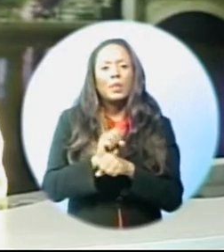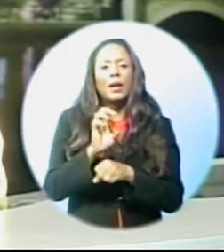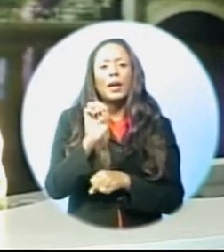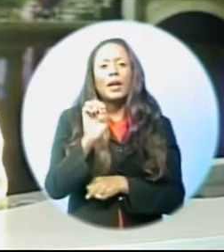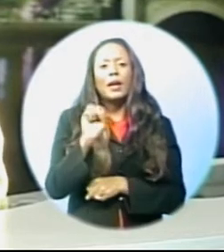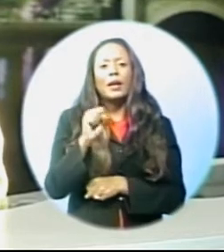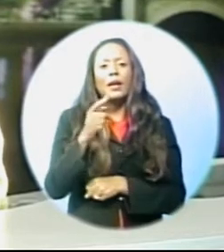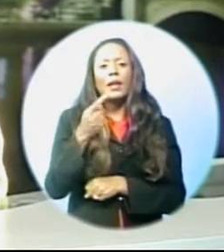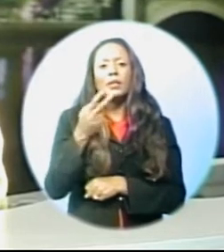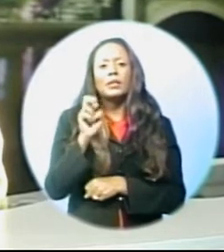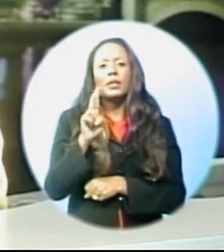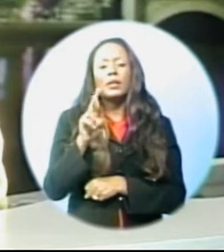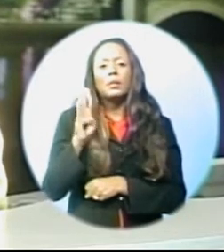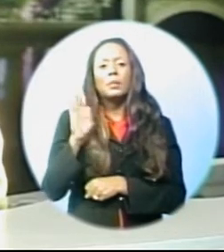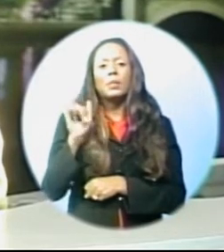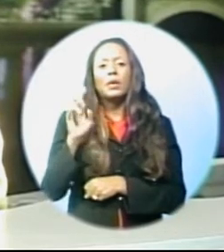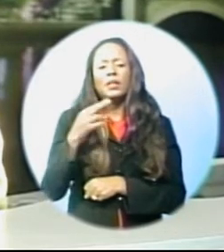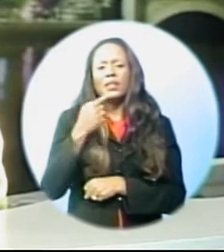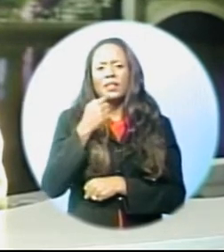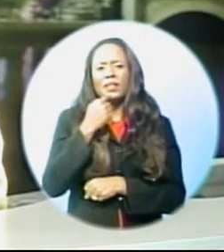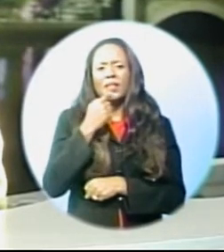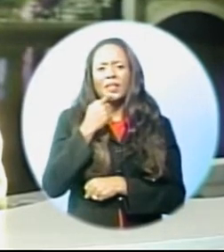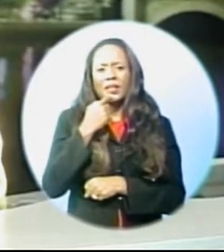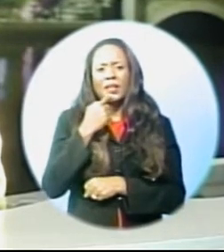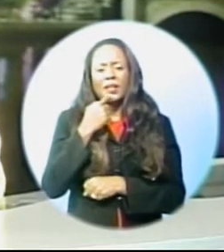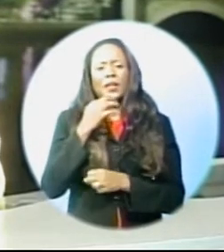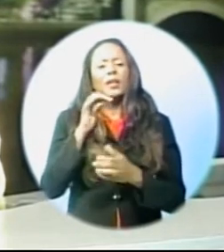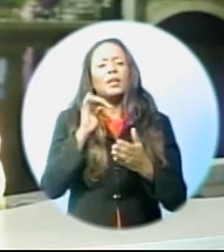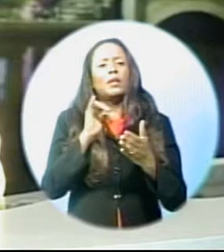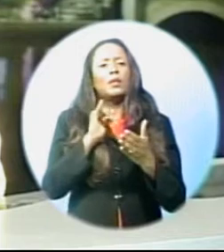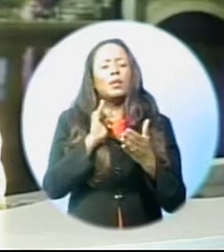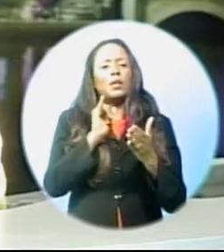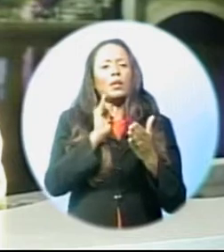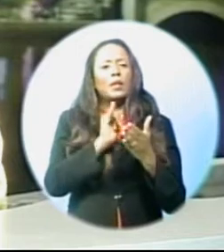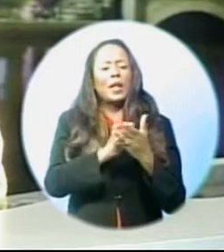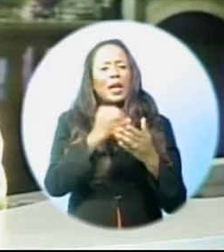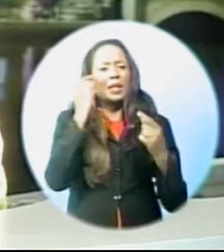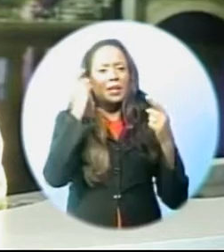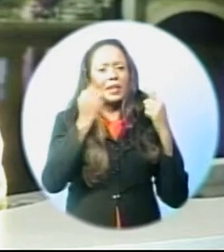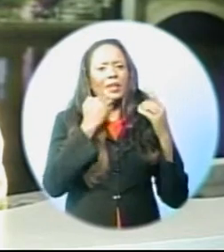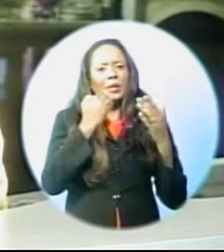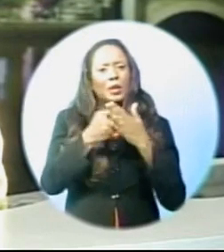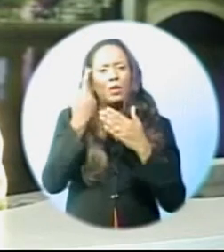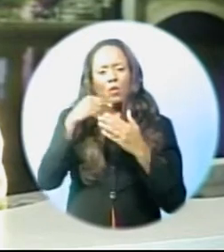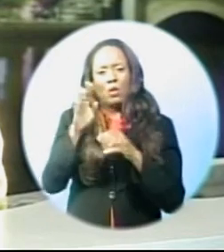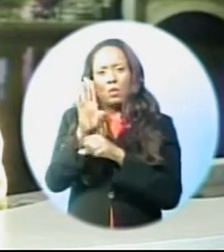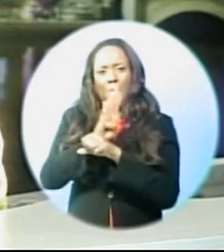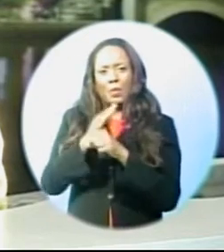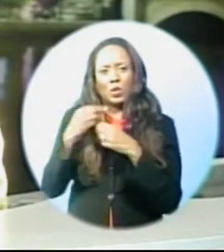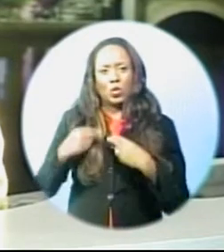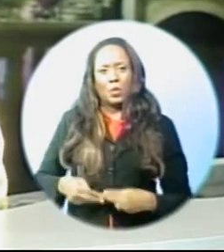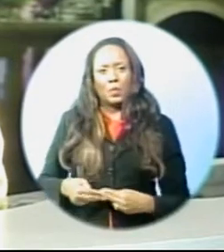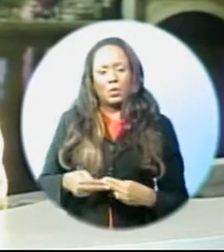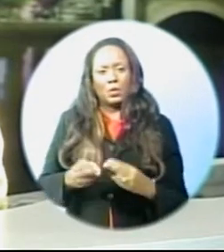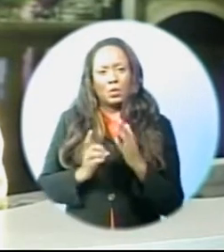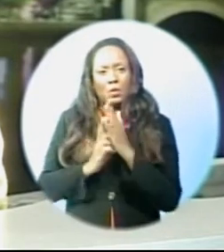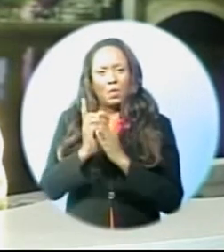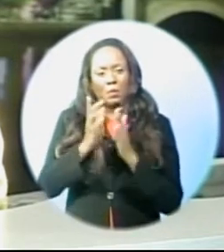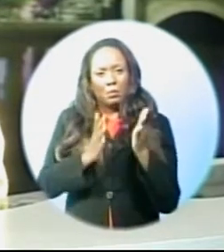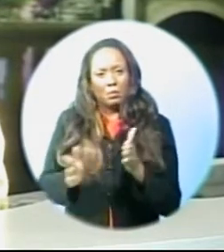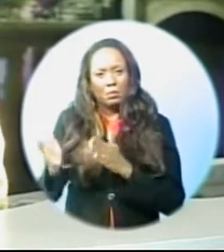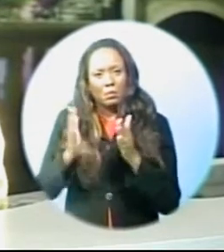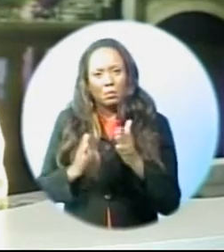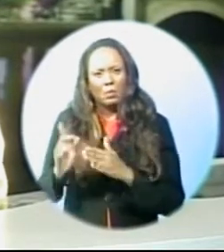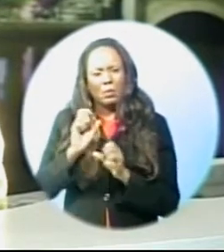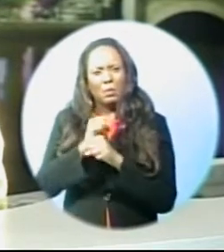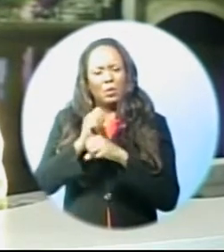Bayer-Suku, says this vocational development complements the island's human resource development strategy and strengthens the workforce. She says